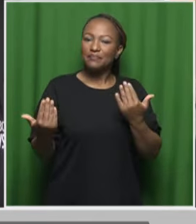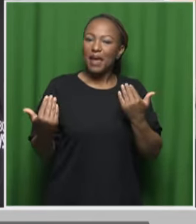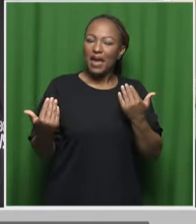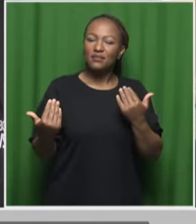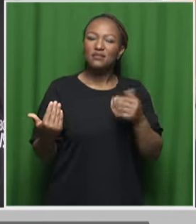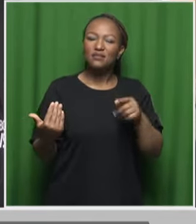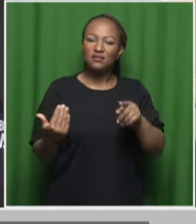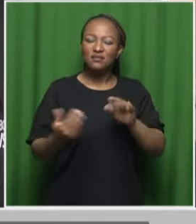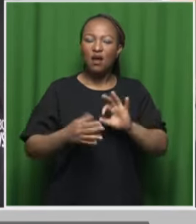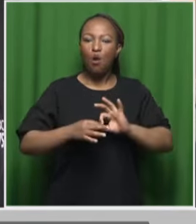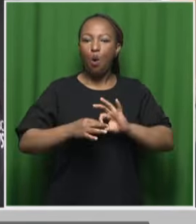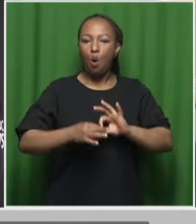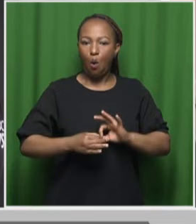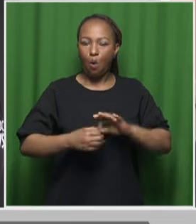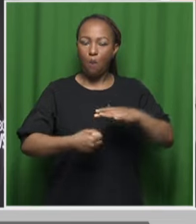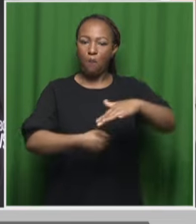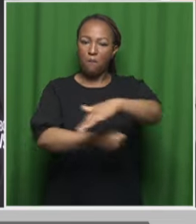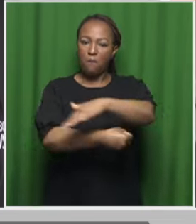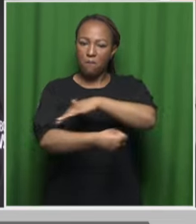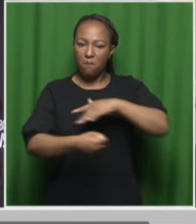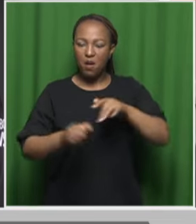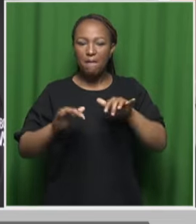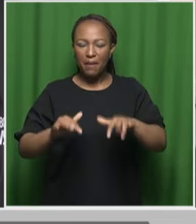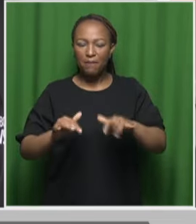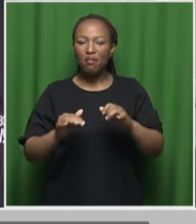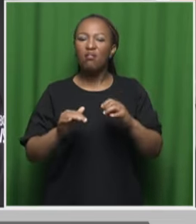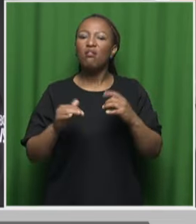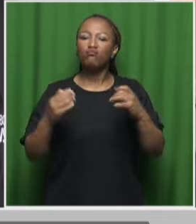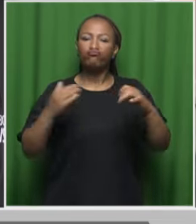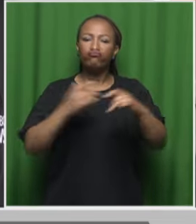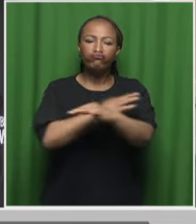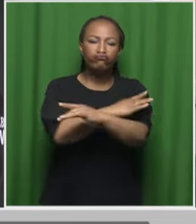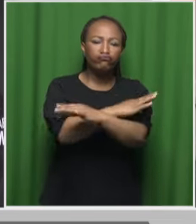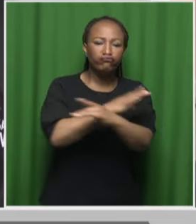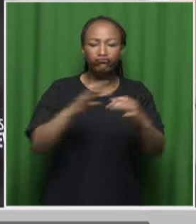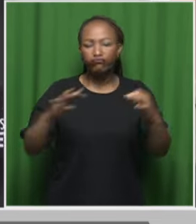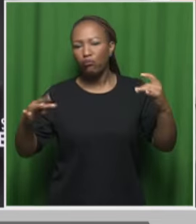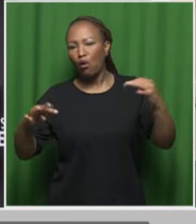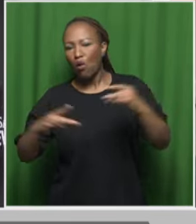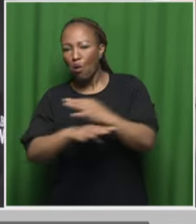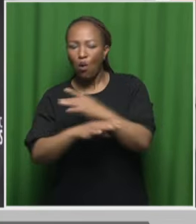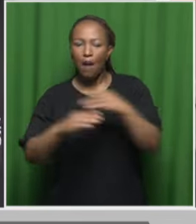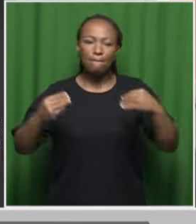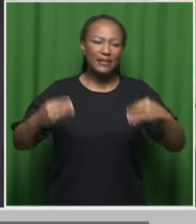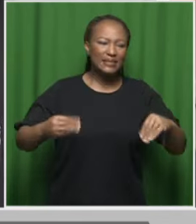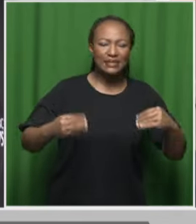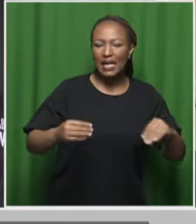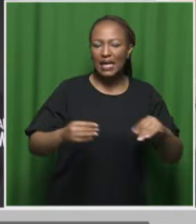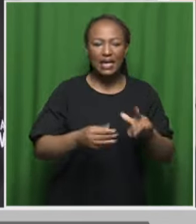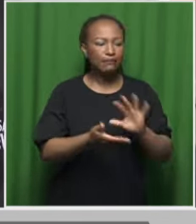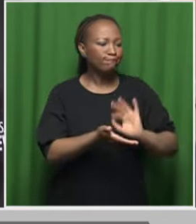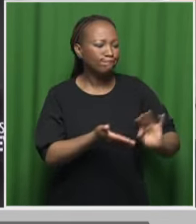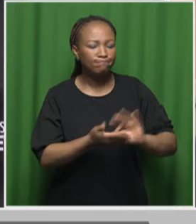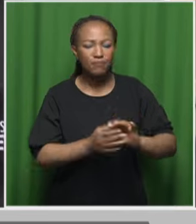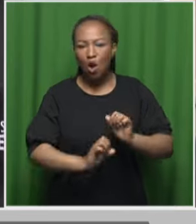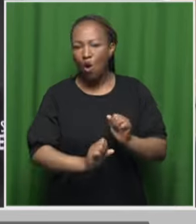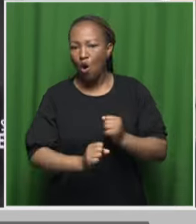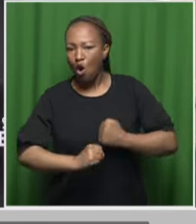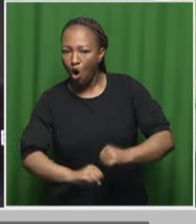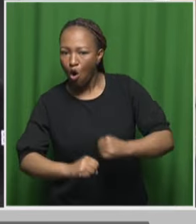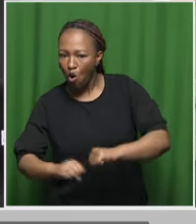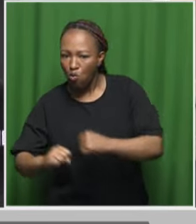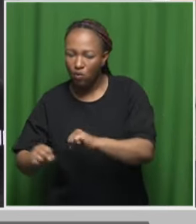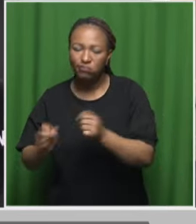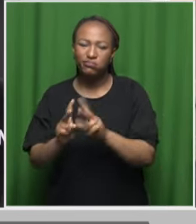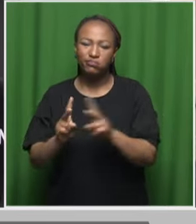hive of activity, people moving about and making preparations for the funeral, and in some instances you'd expect to see a tent. But